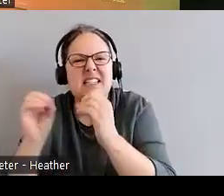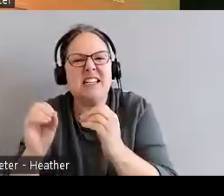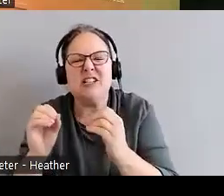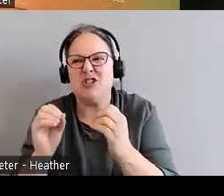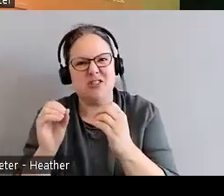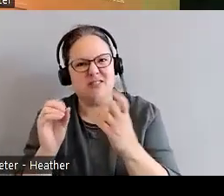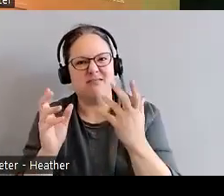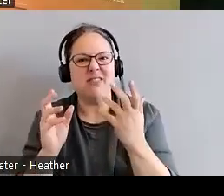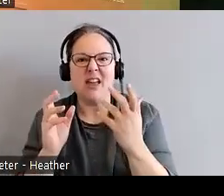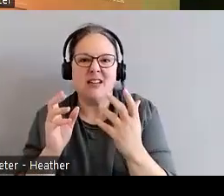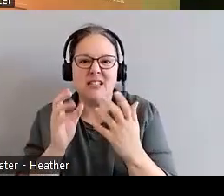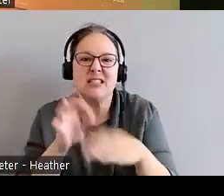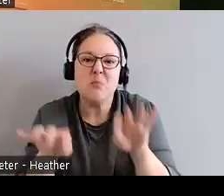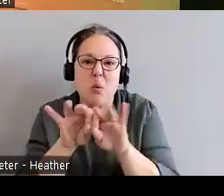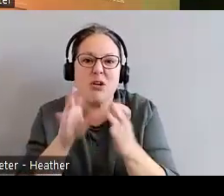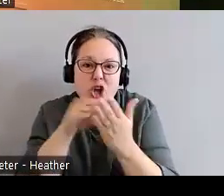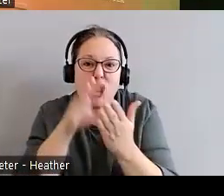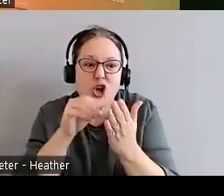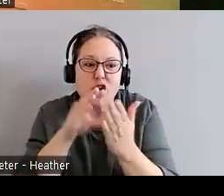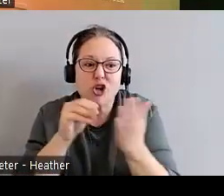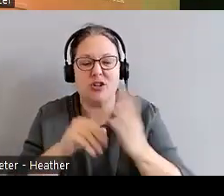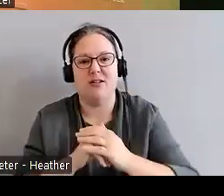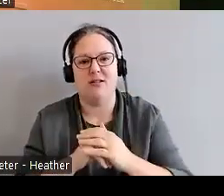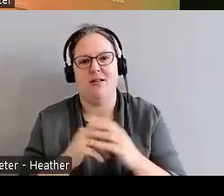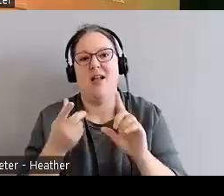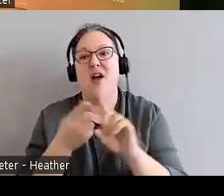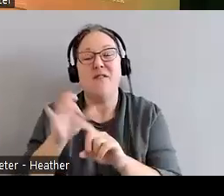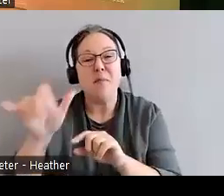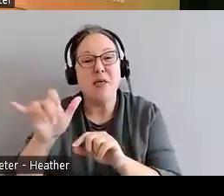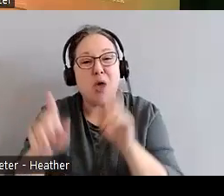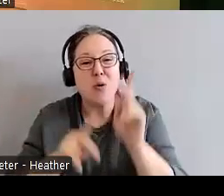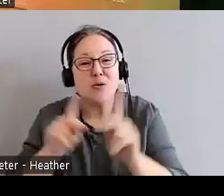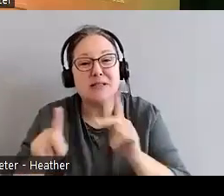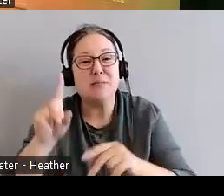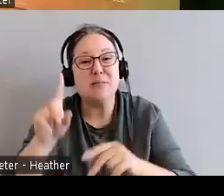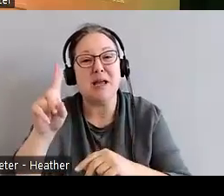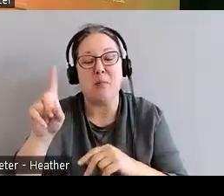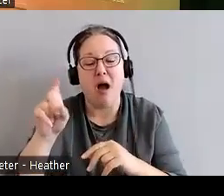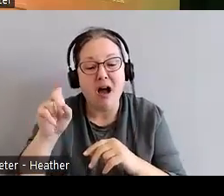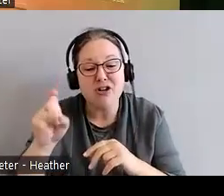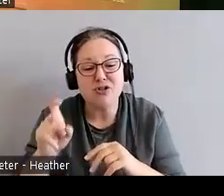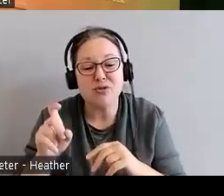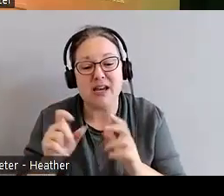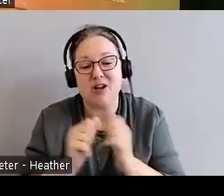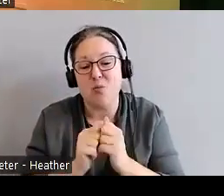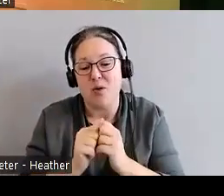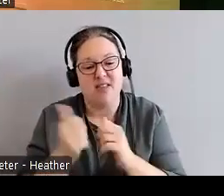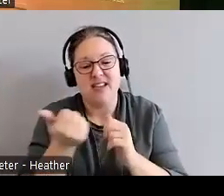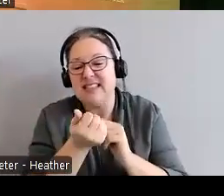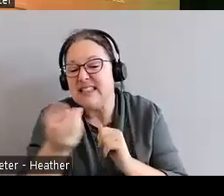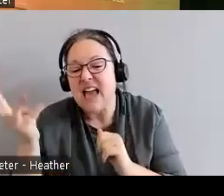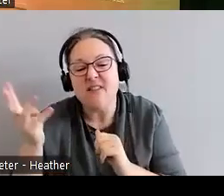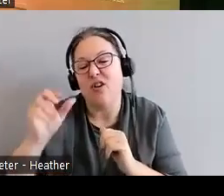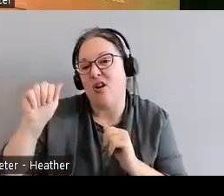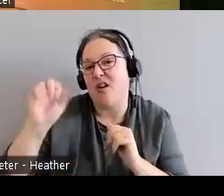And out of the 100 people, he does polysomnography, actigraphy, and he does just as intensive delirium